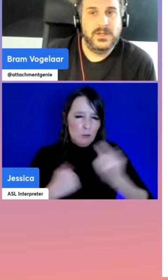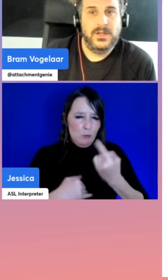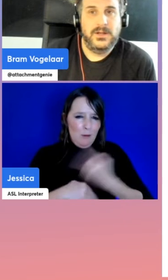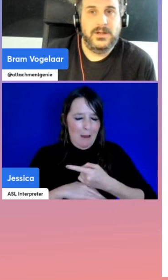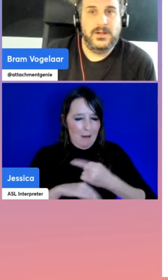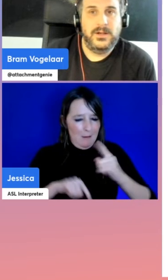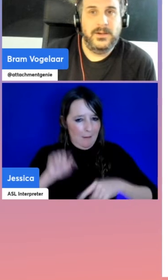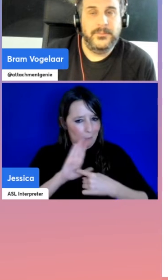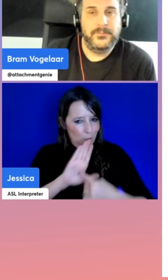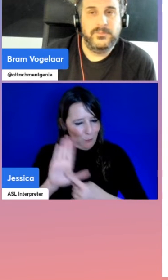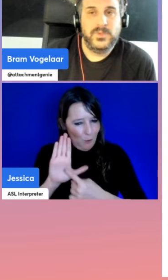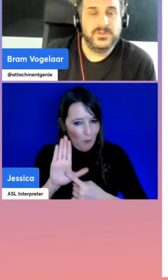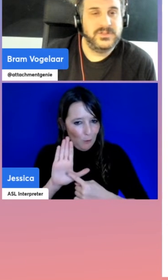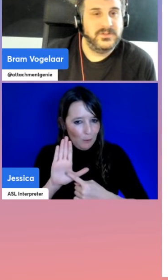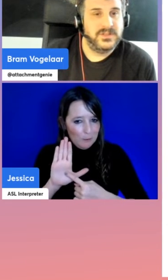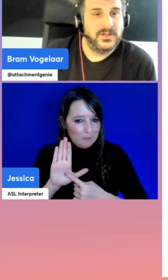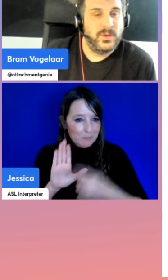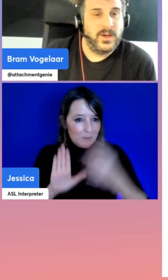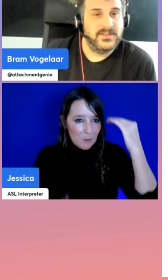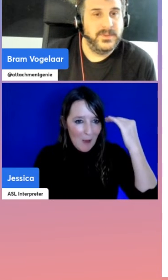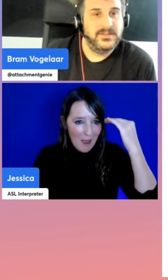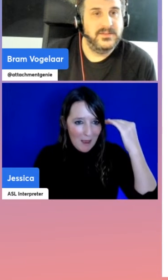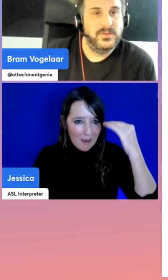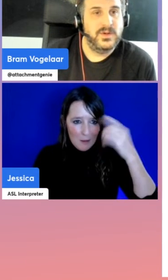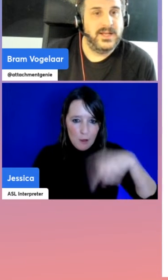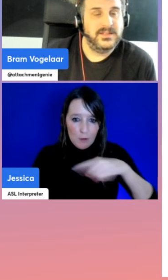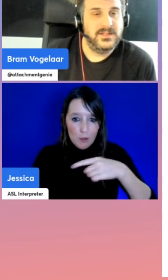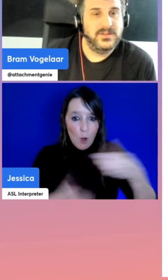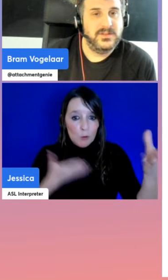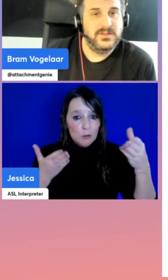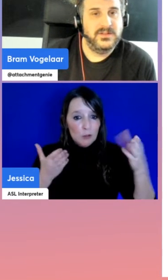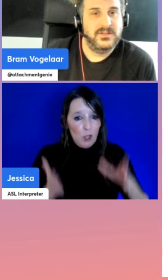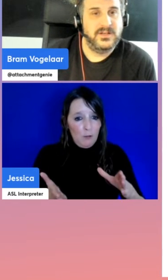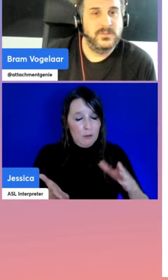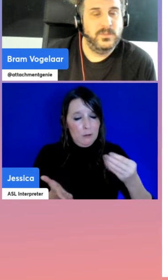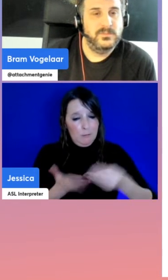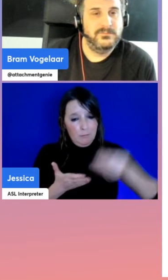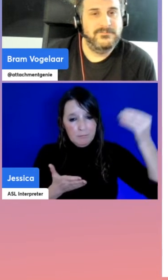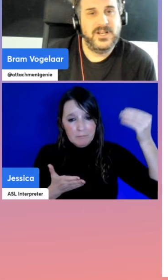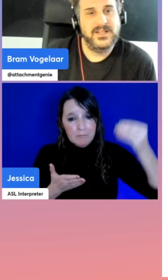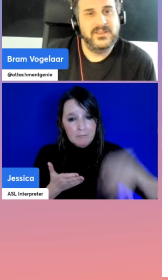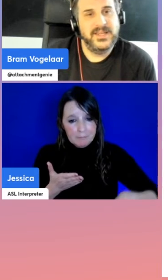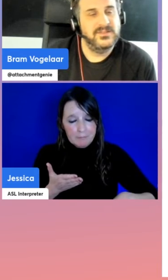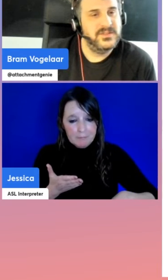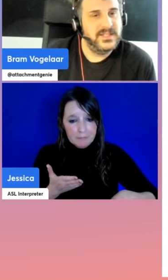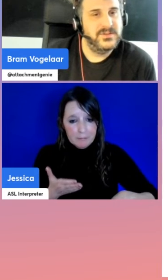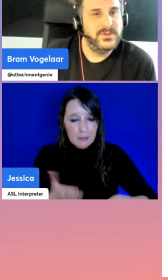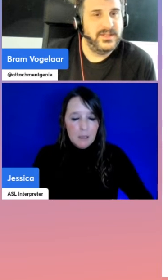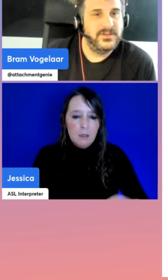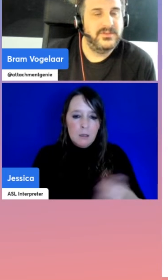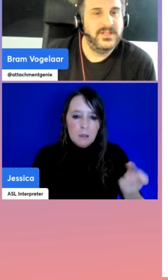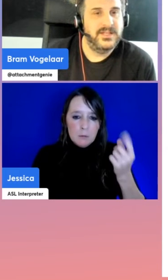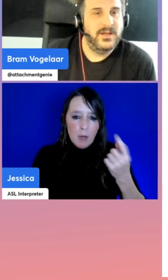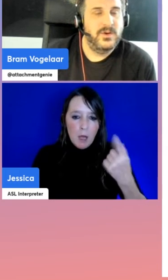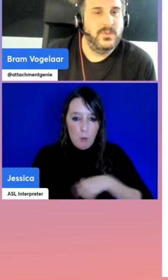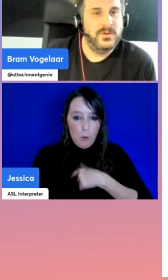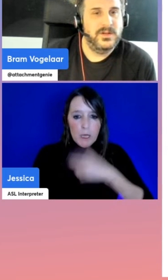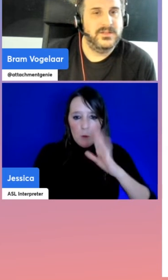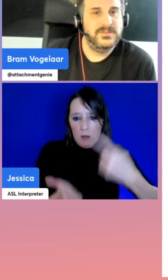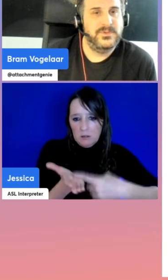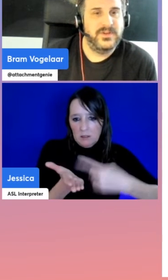because those servers are quite expensive, and we're going to actually discuss running things on tier 2, tier